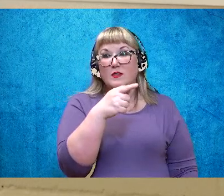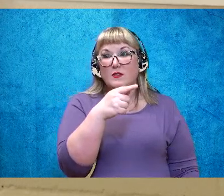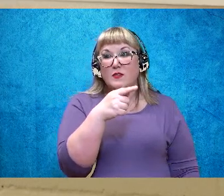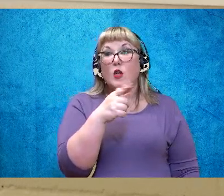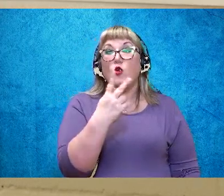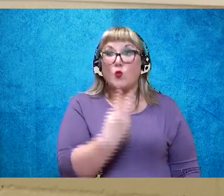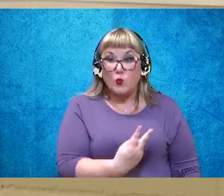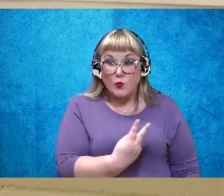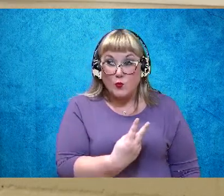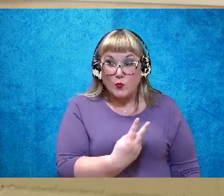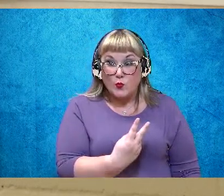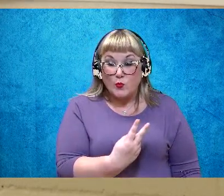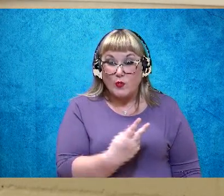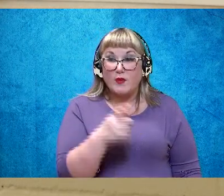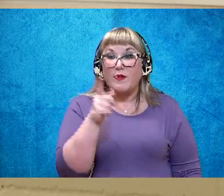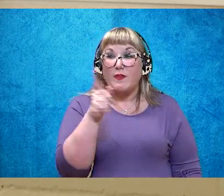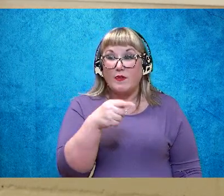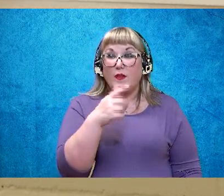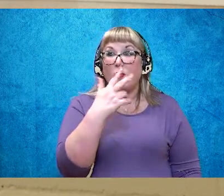2,